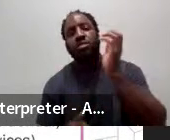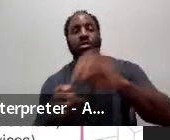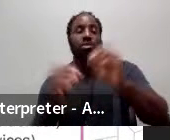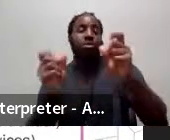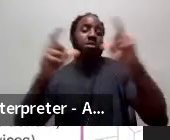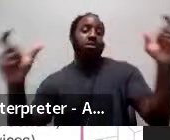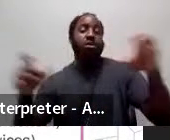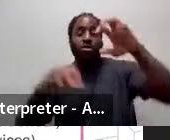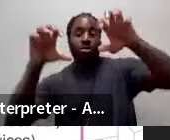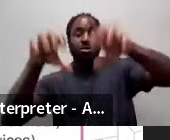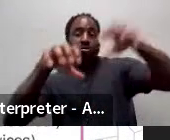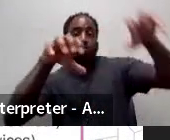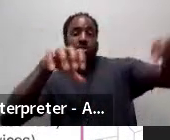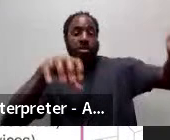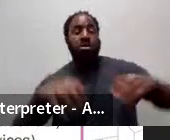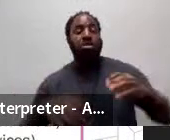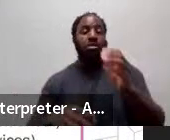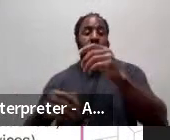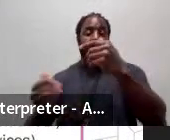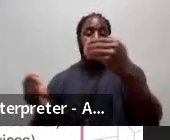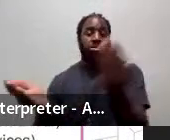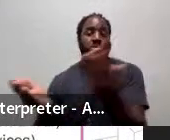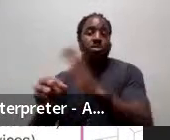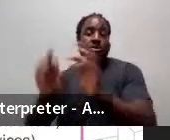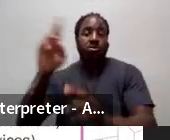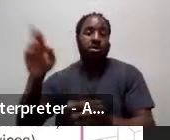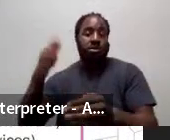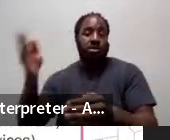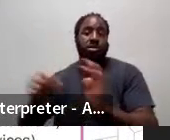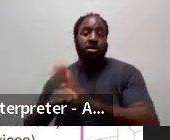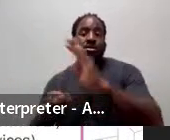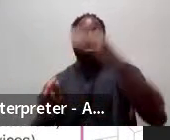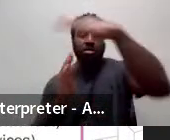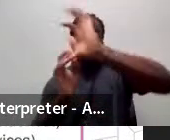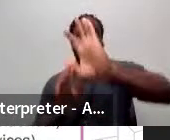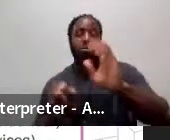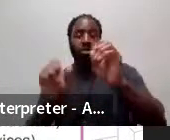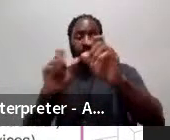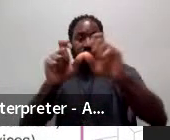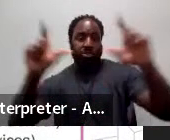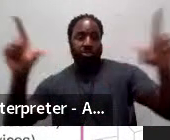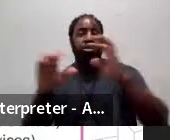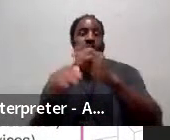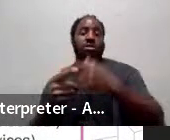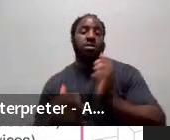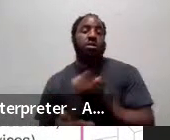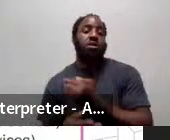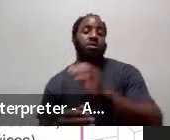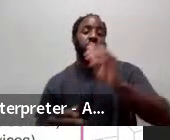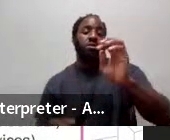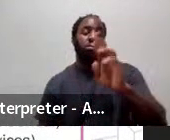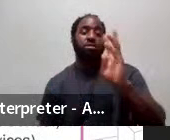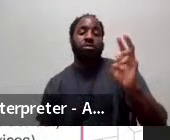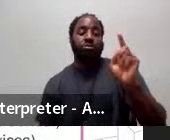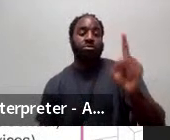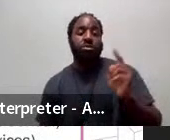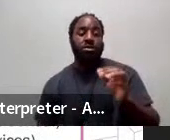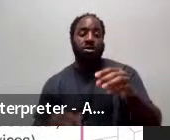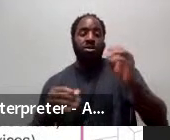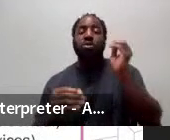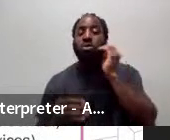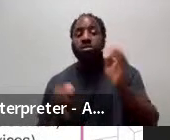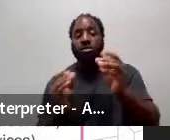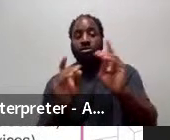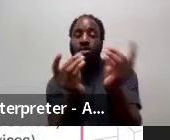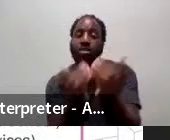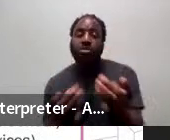So those are to the right-hand side and the top of your screen. And then R61 medium density residential districts